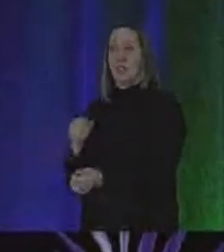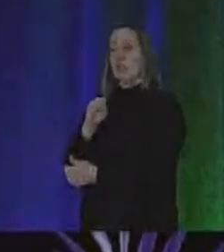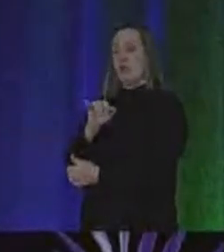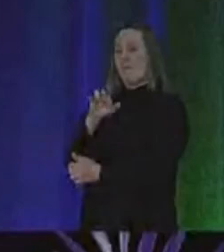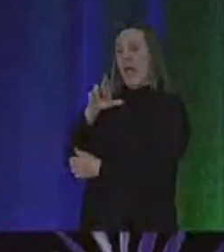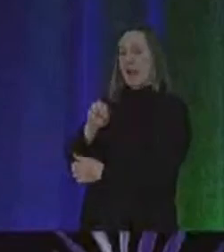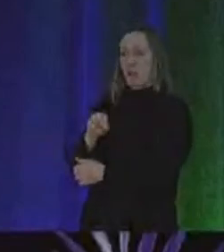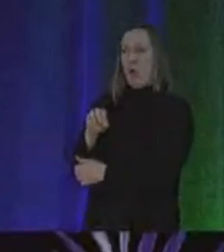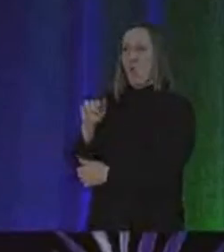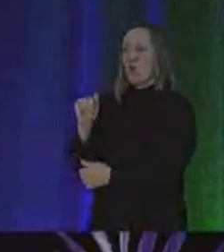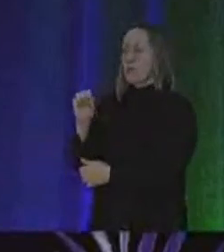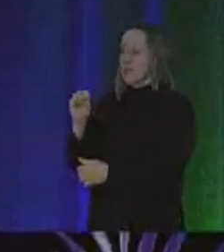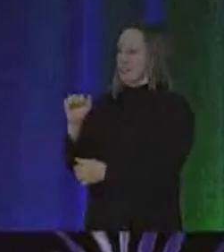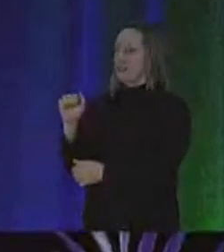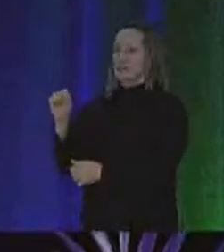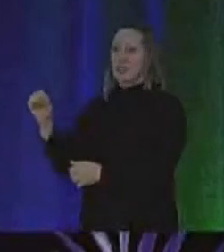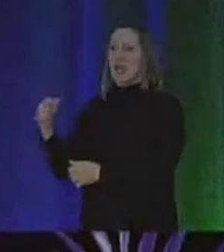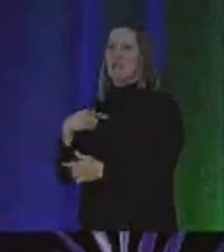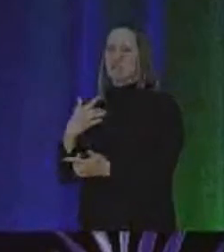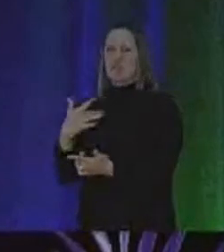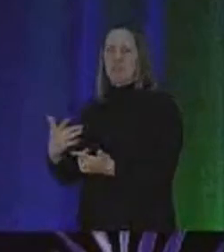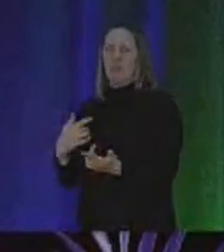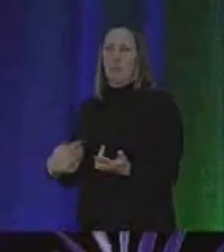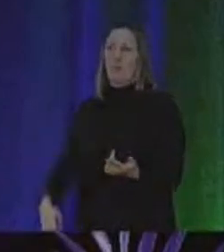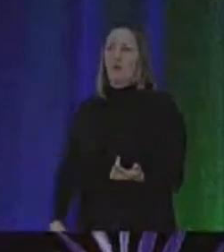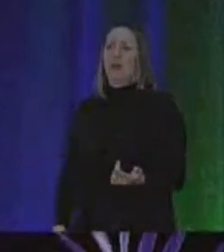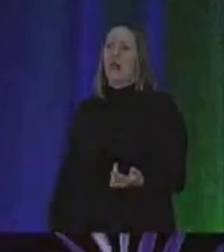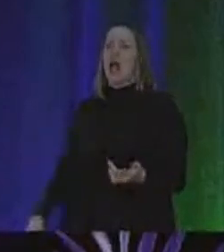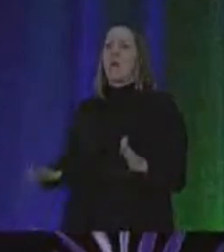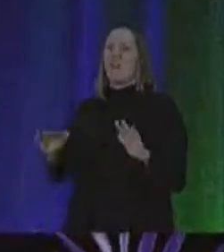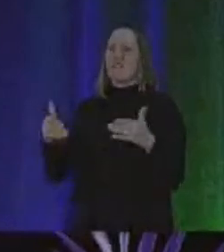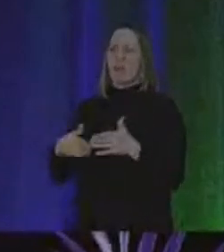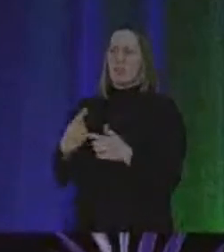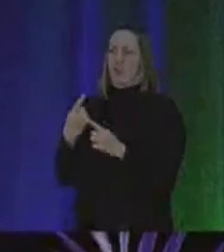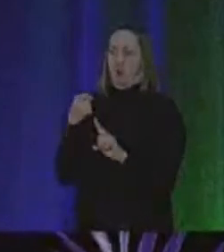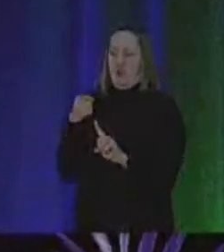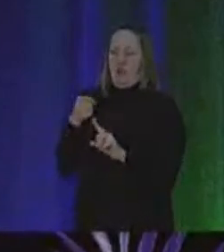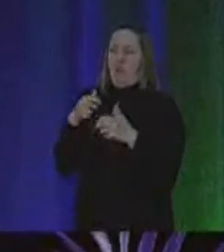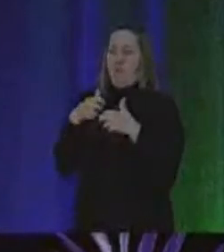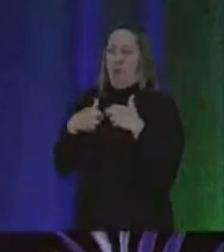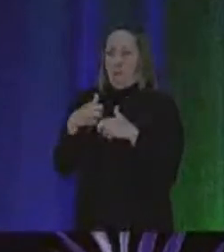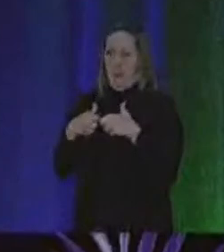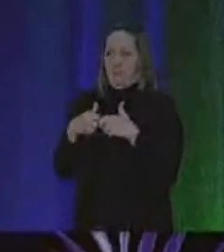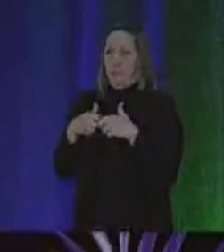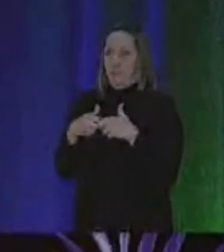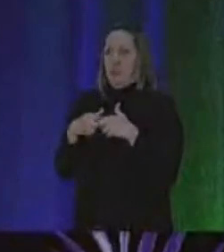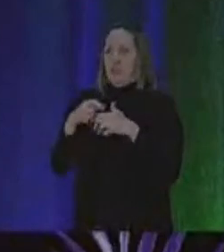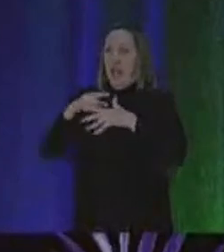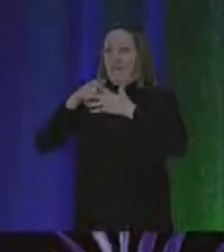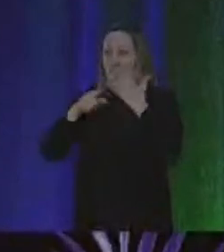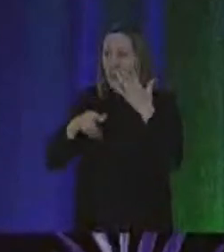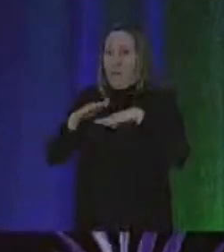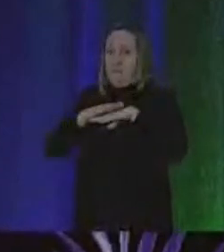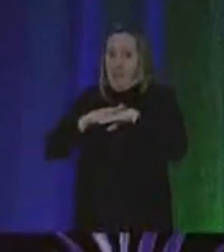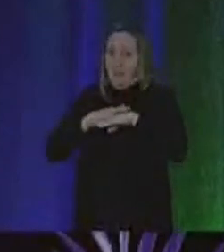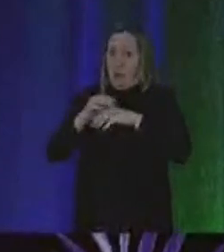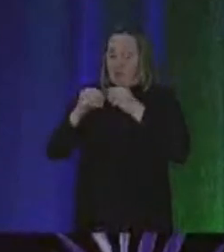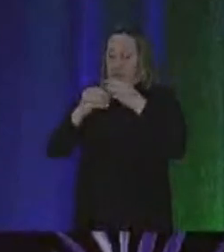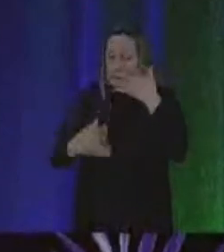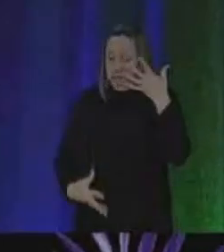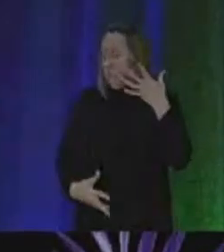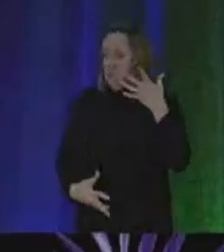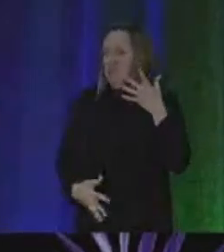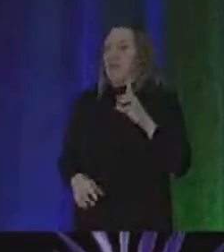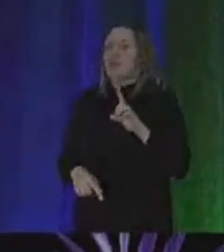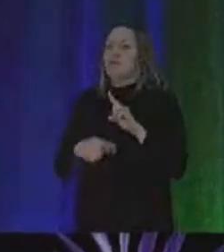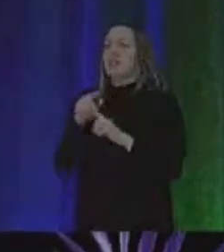doing is you're saying, hey, I want to focus on one particular problem. So not a full-on platform. Instead, it's going to be